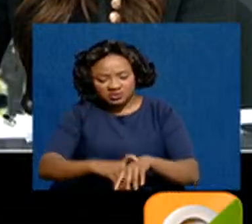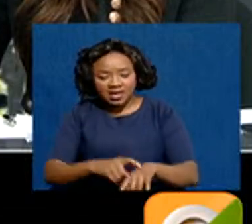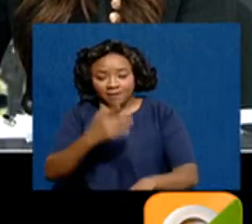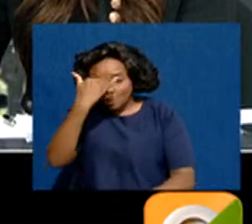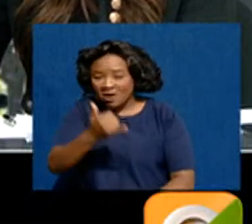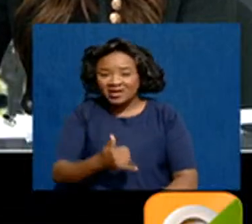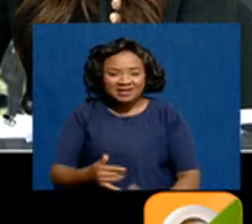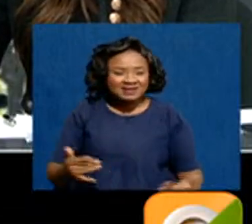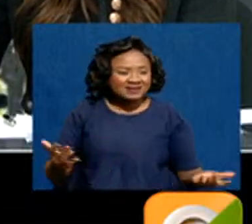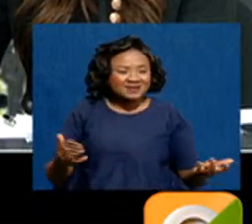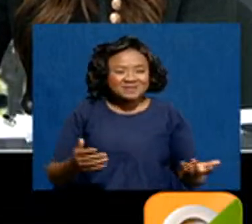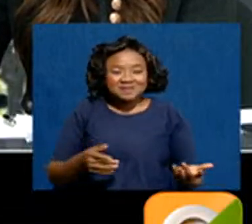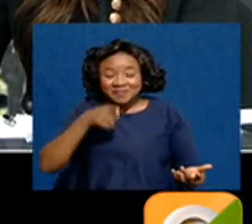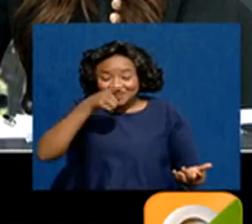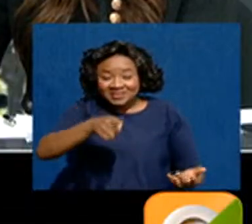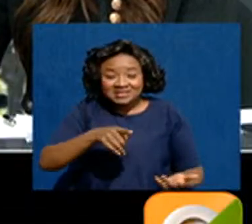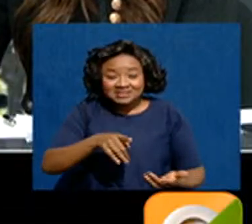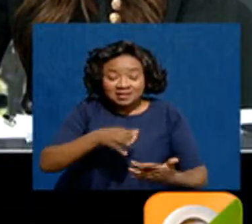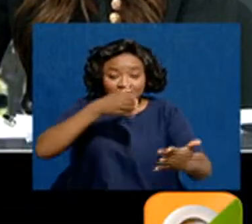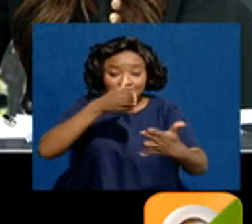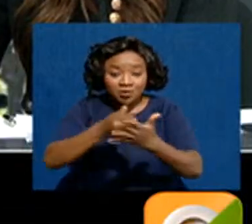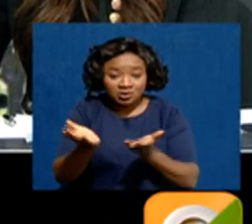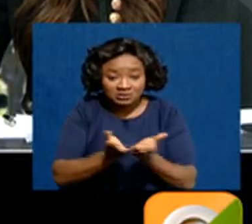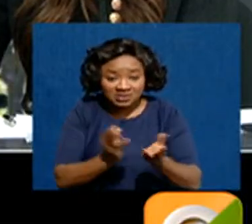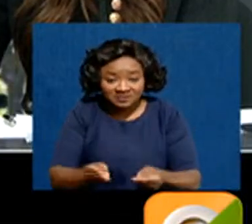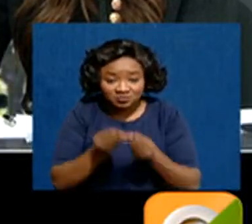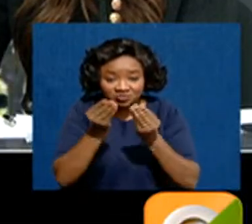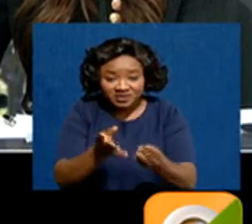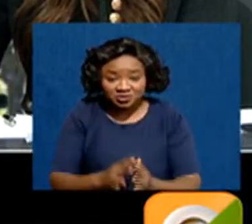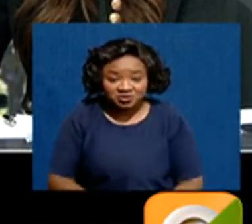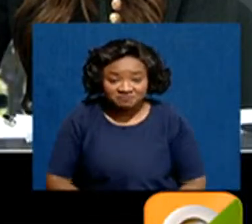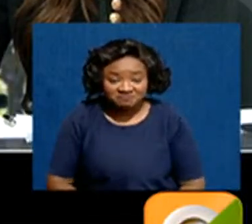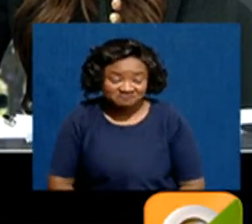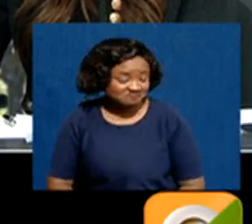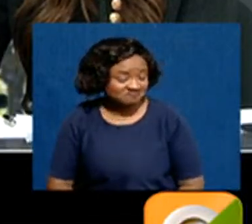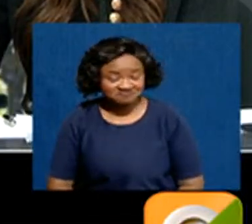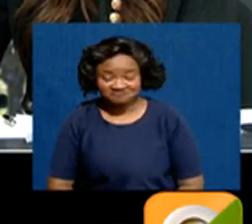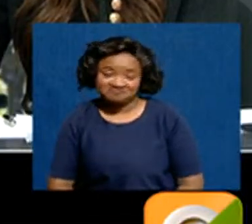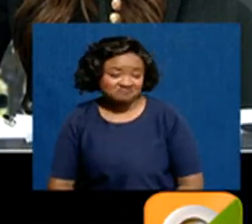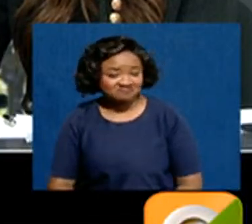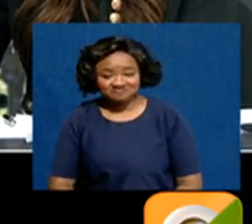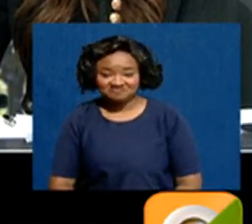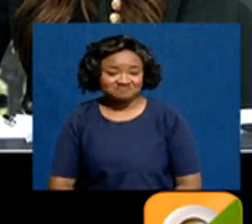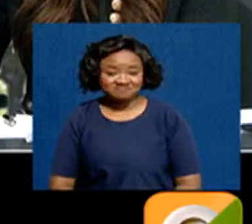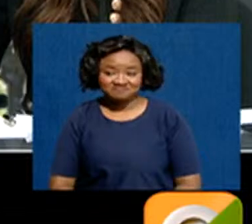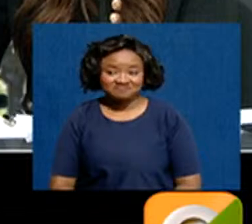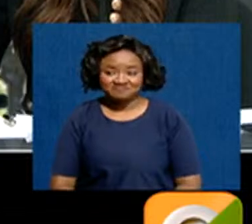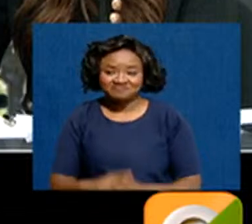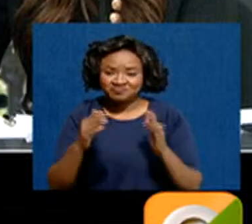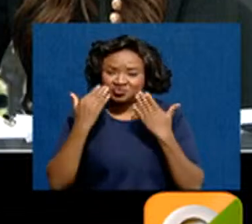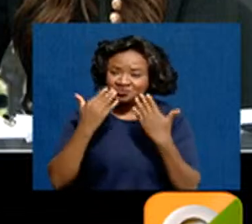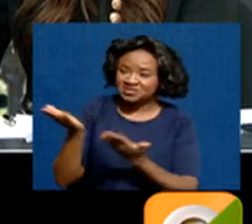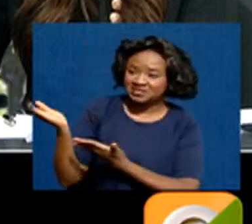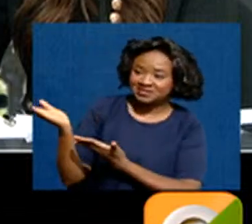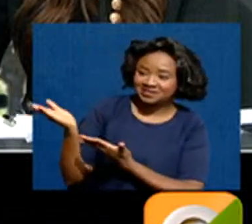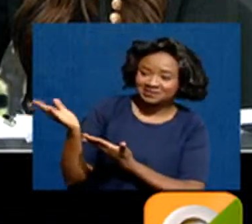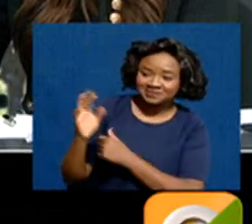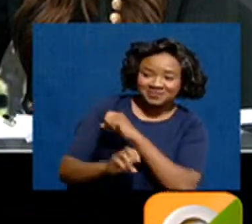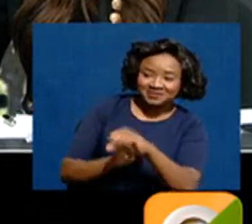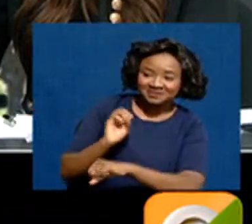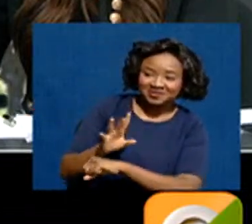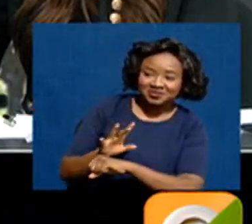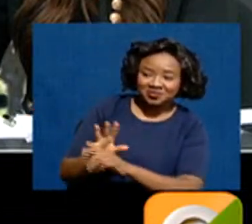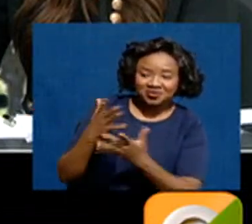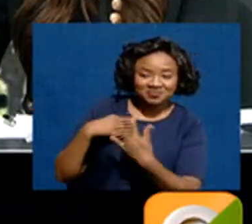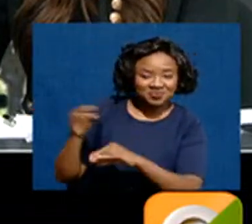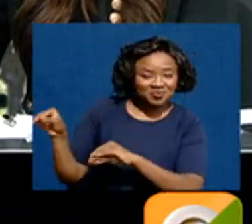know this. It never interrupted any services at the airport. No services were interrupted. People, you can see even from the videos, people were